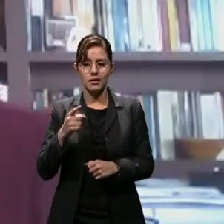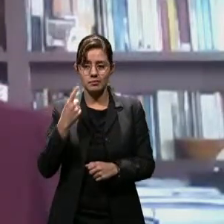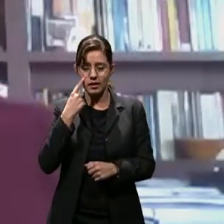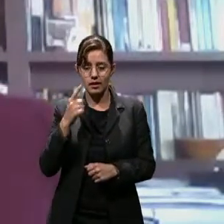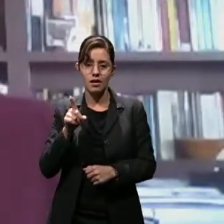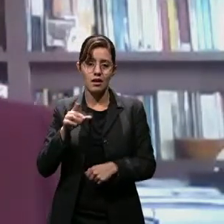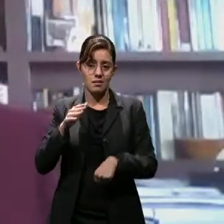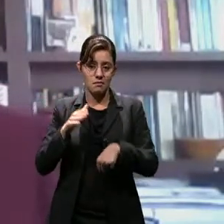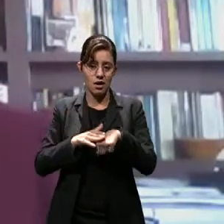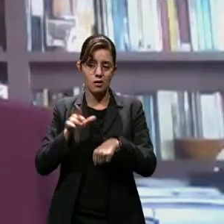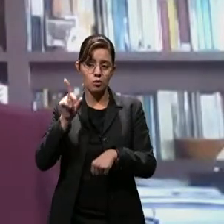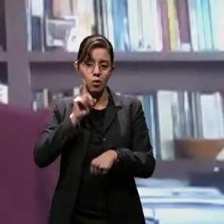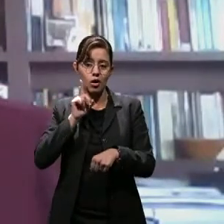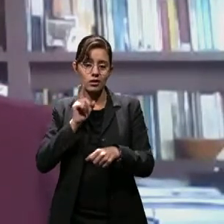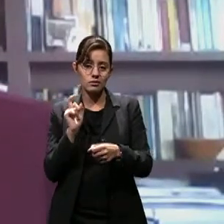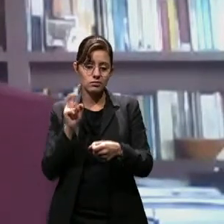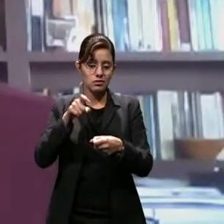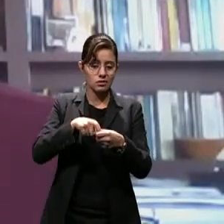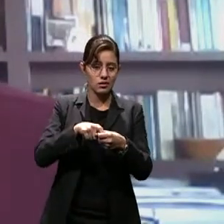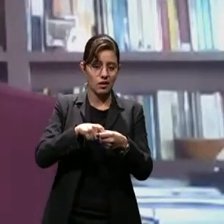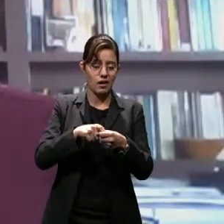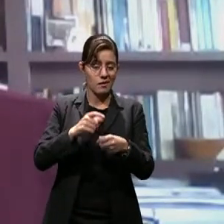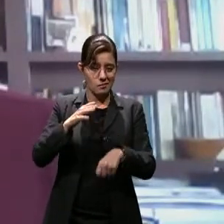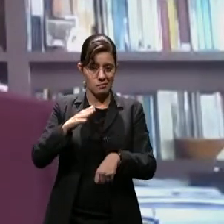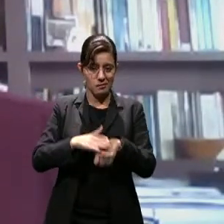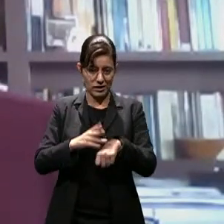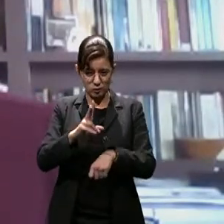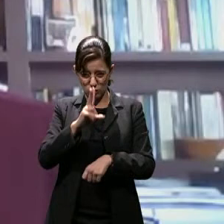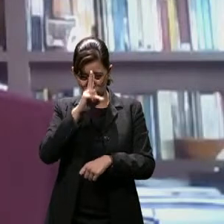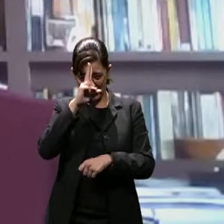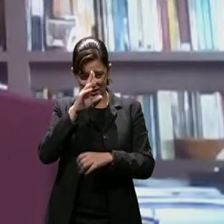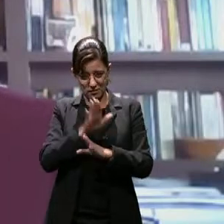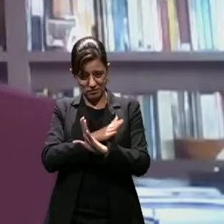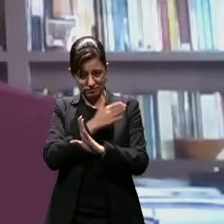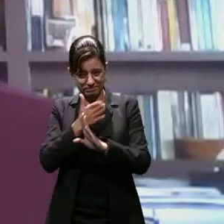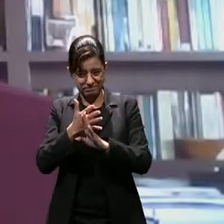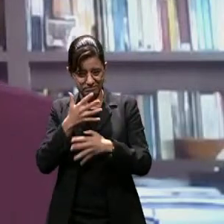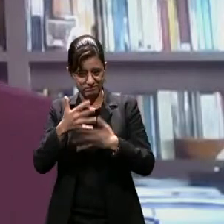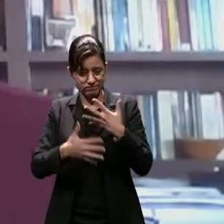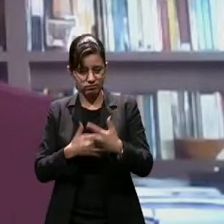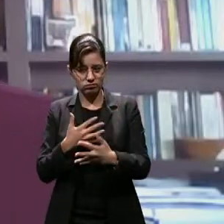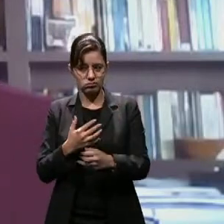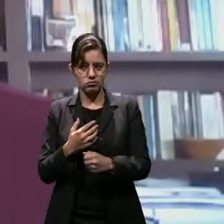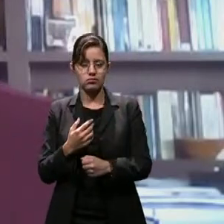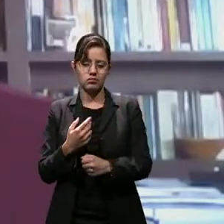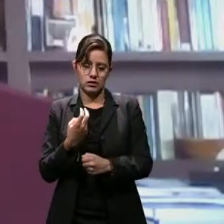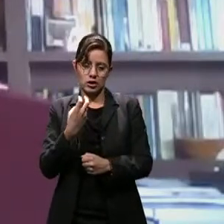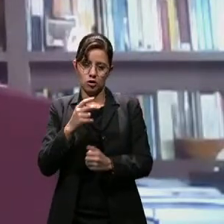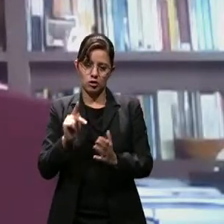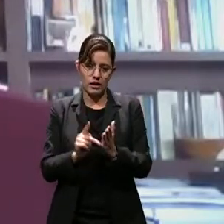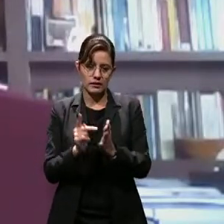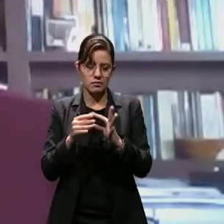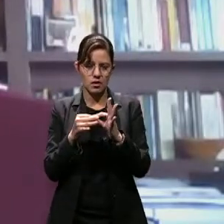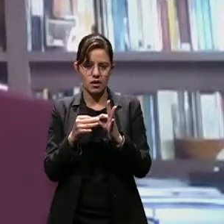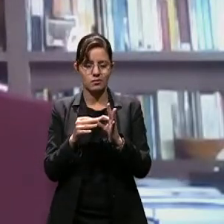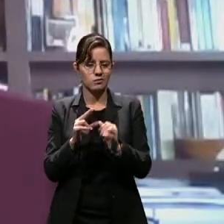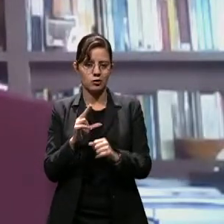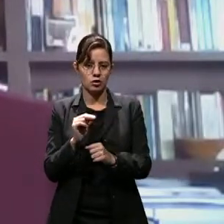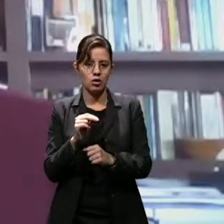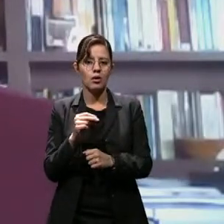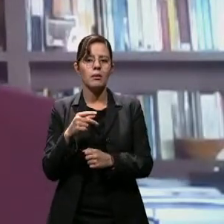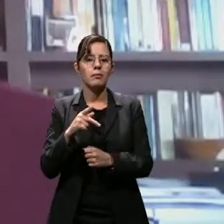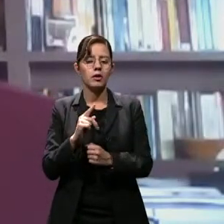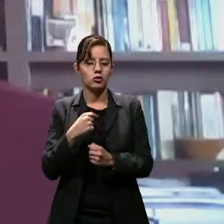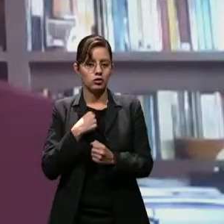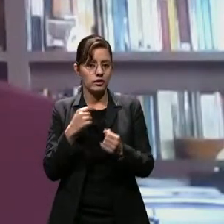going to more women, more violence, what I would like to stress out is that violence against us, women,